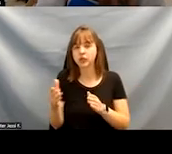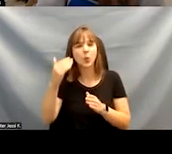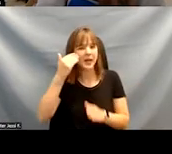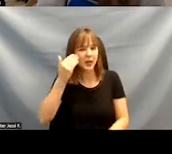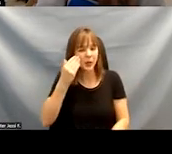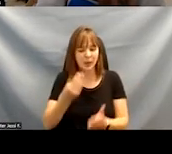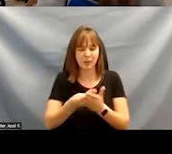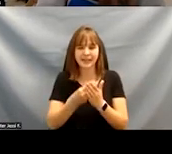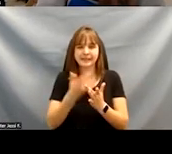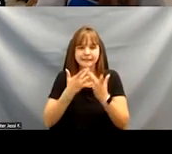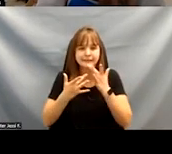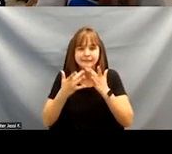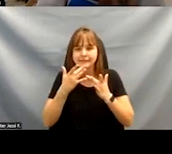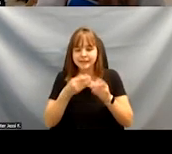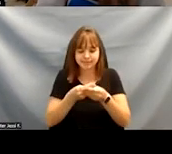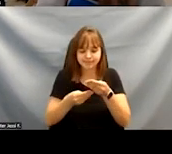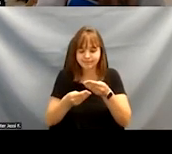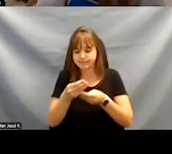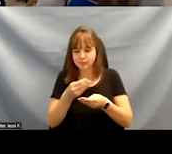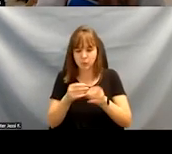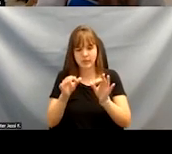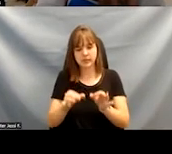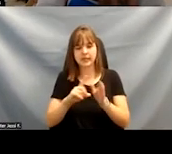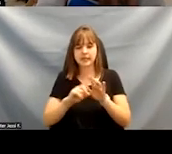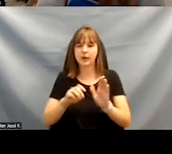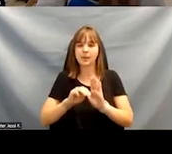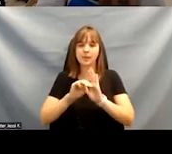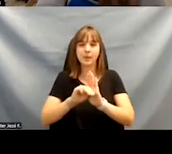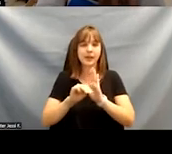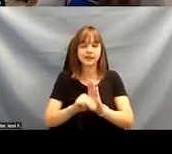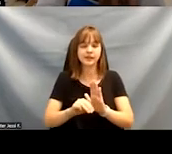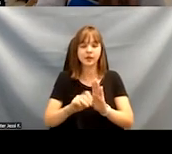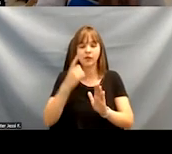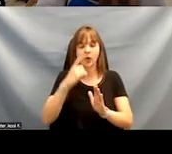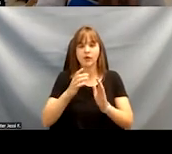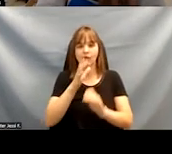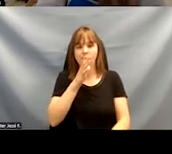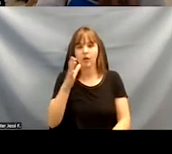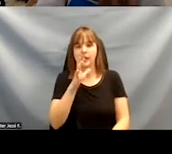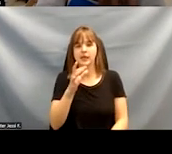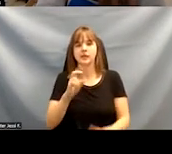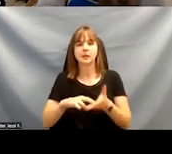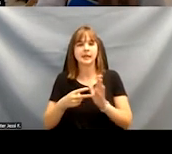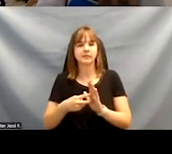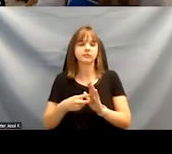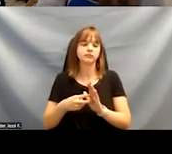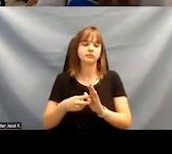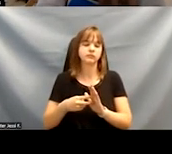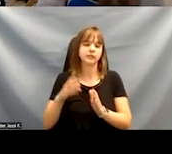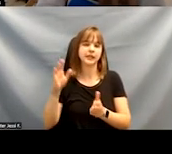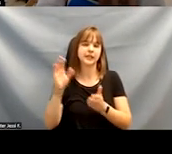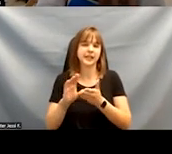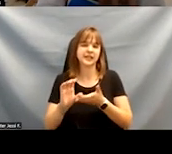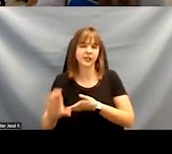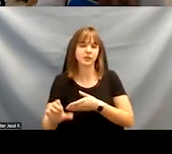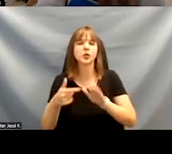we were sort of looking at methodologies that required a little bit less infrastructure up front. So like we didn't buy a tractor right